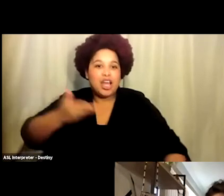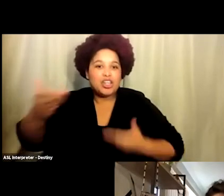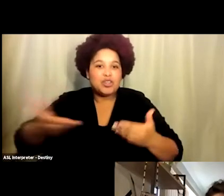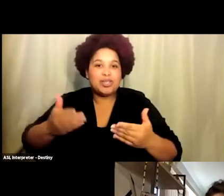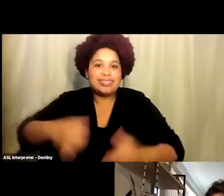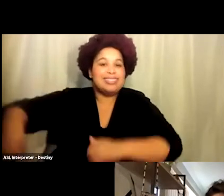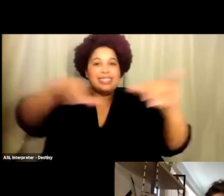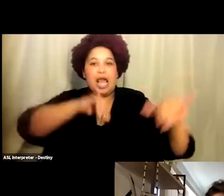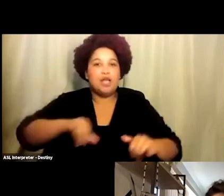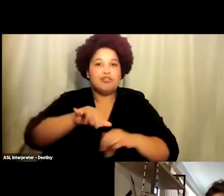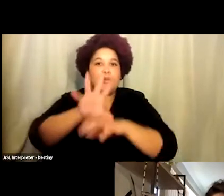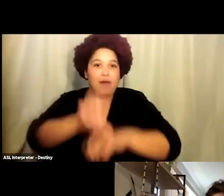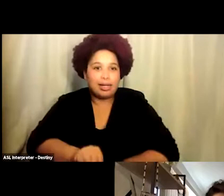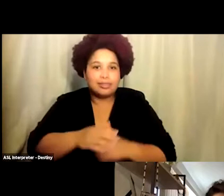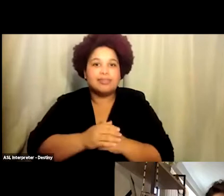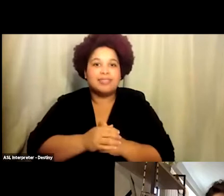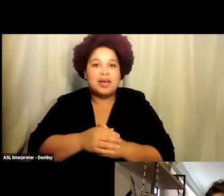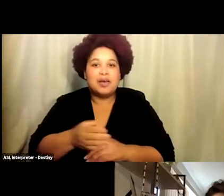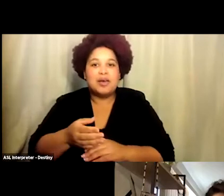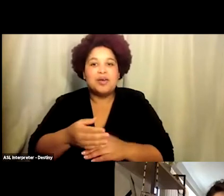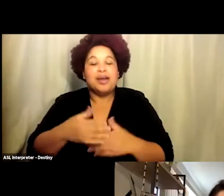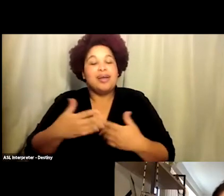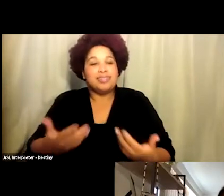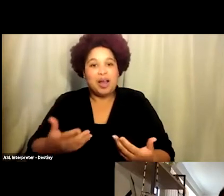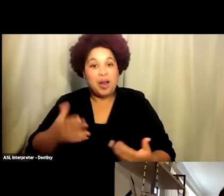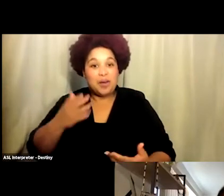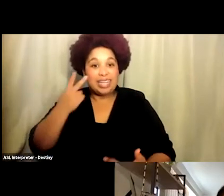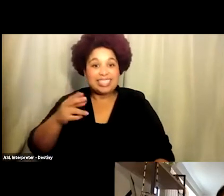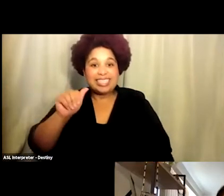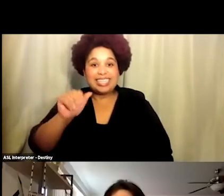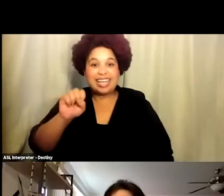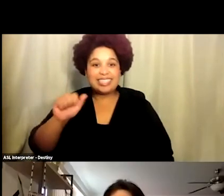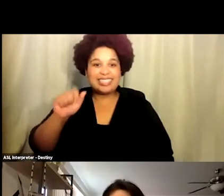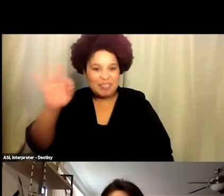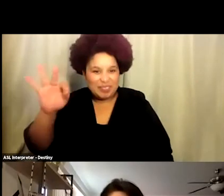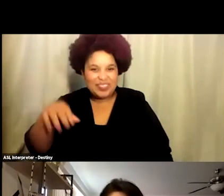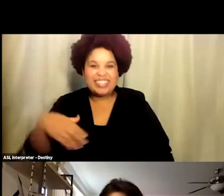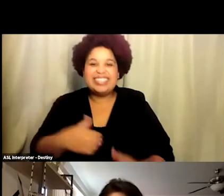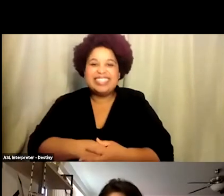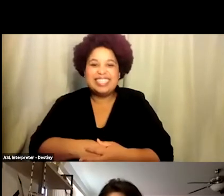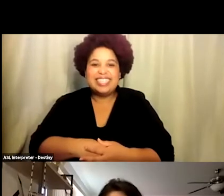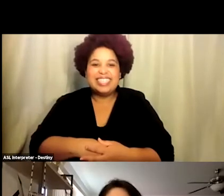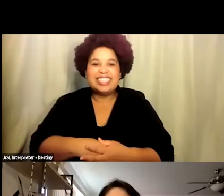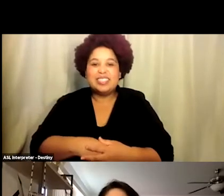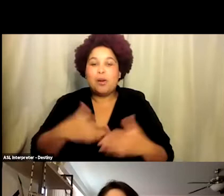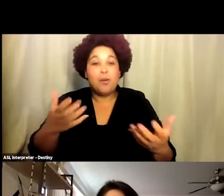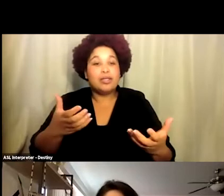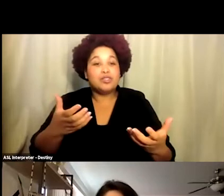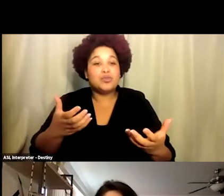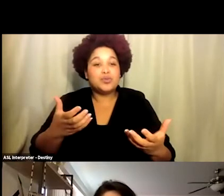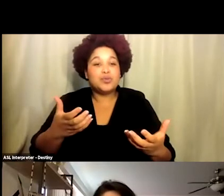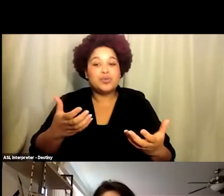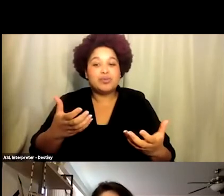practices. So without further ado, I want to, there's Assaf. So without further ado, I want to kind of talk